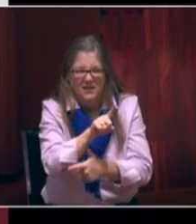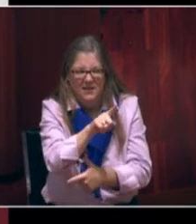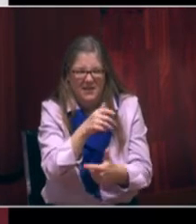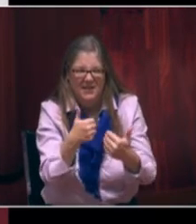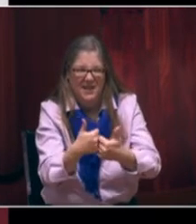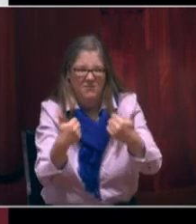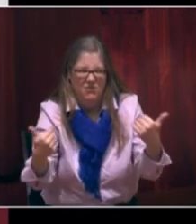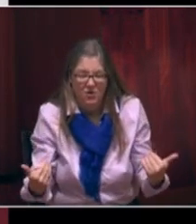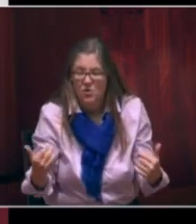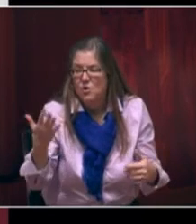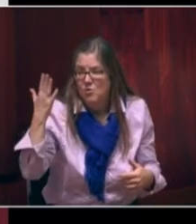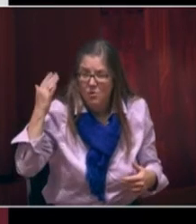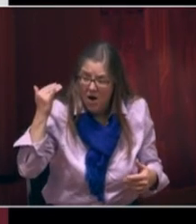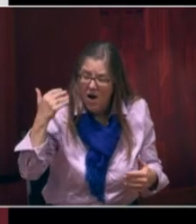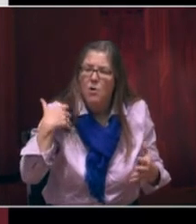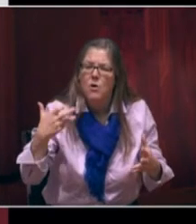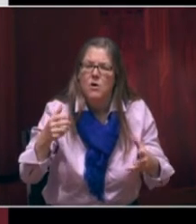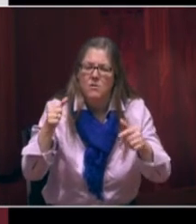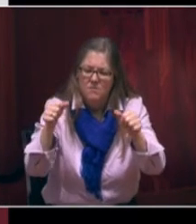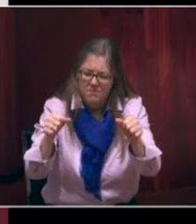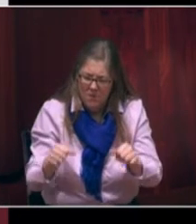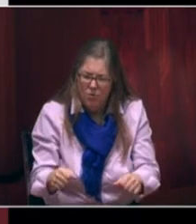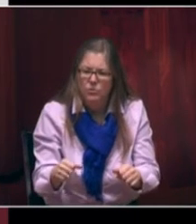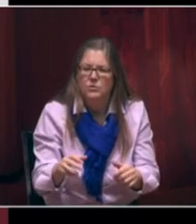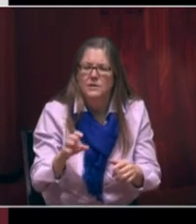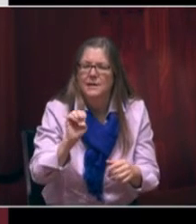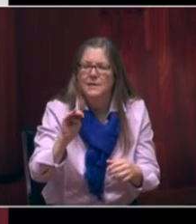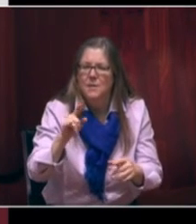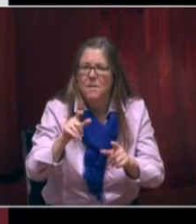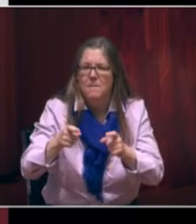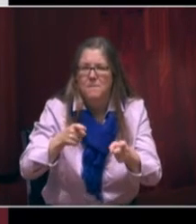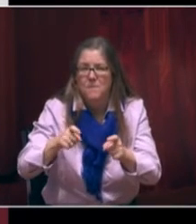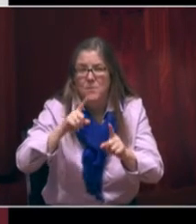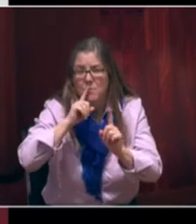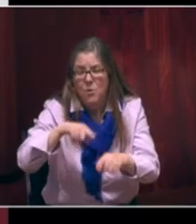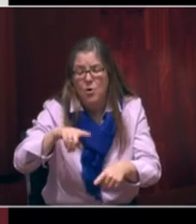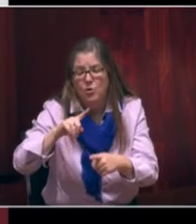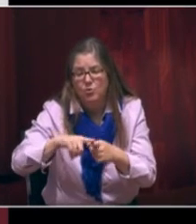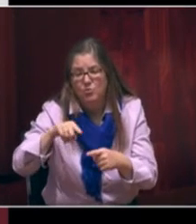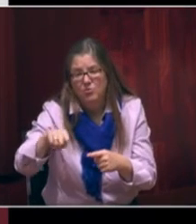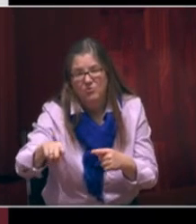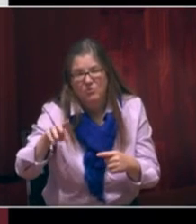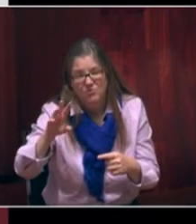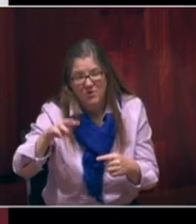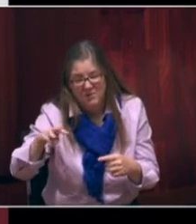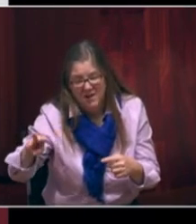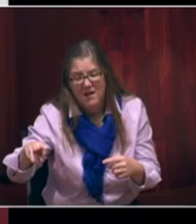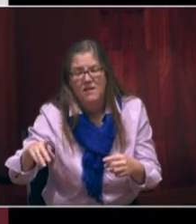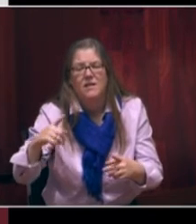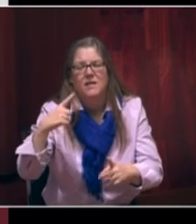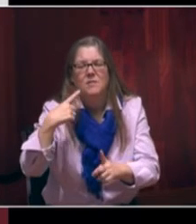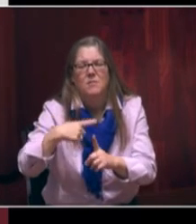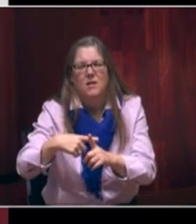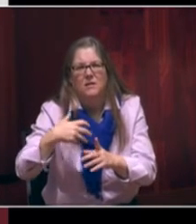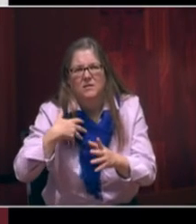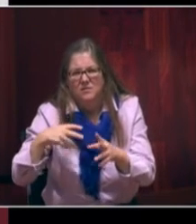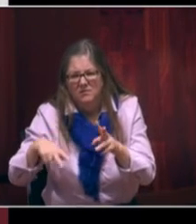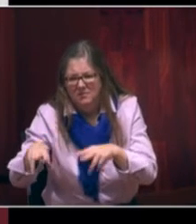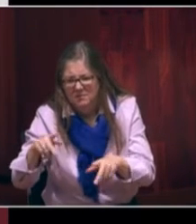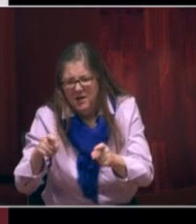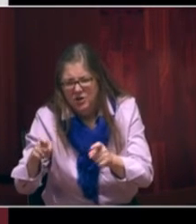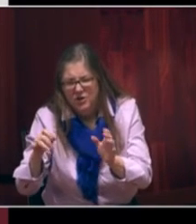We're doing that so we can post it, the email management report, to the website, and because we're scoring them independently. The RMSA is going to be scored exactly how it has been for the